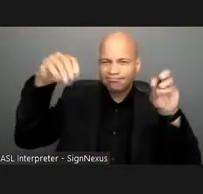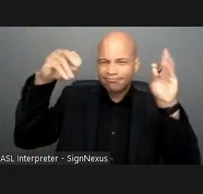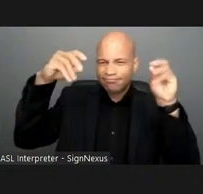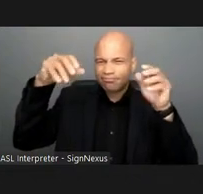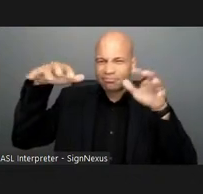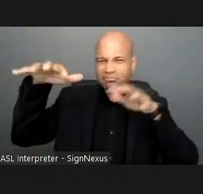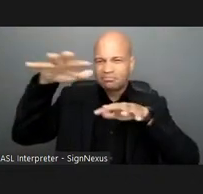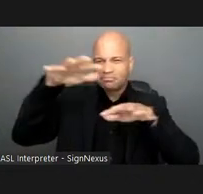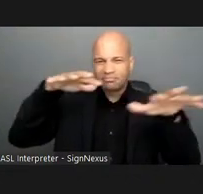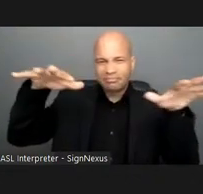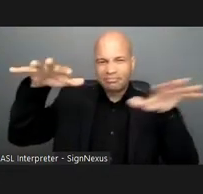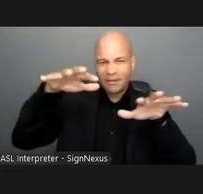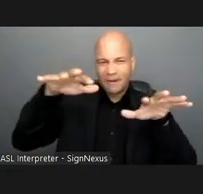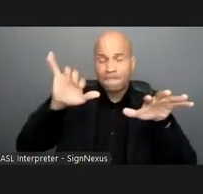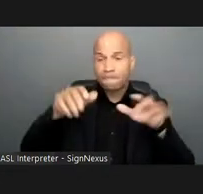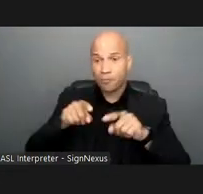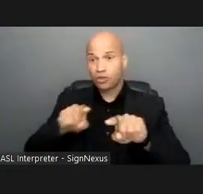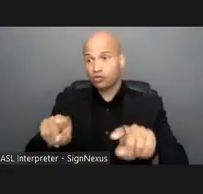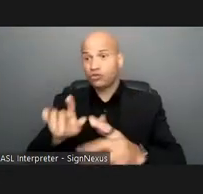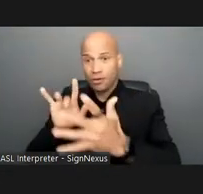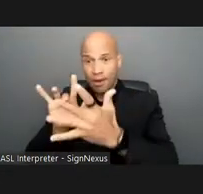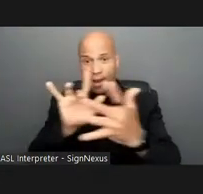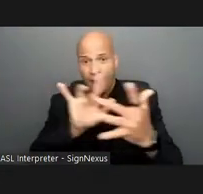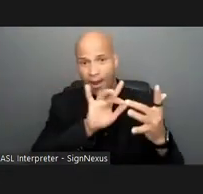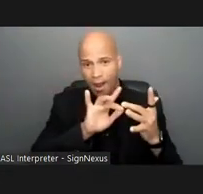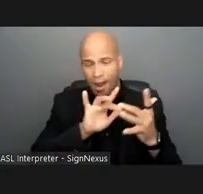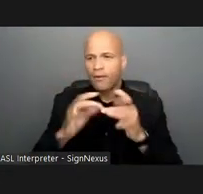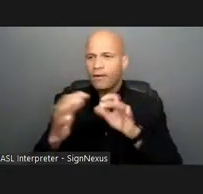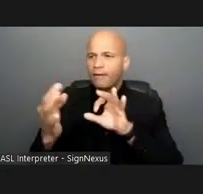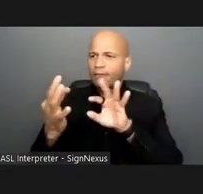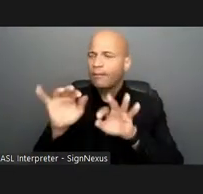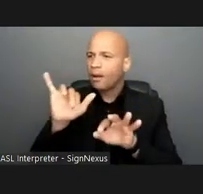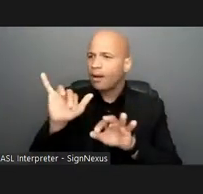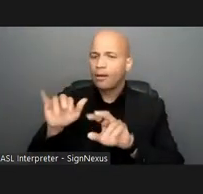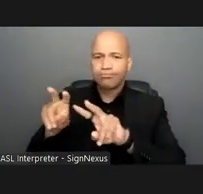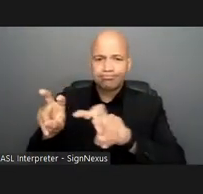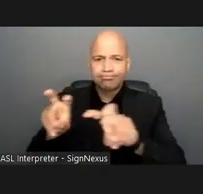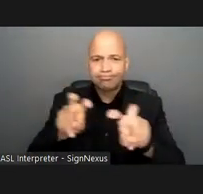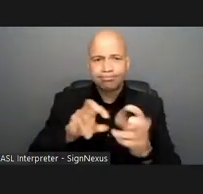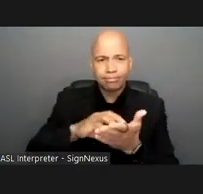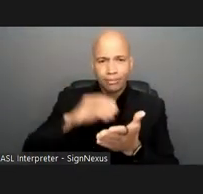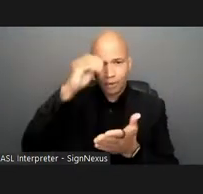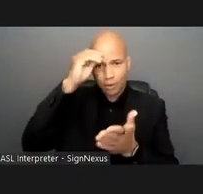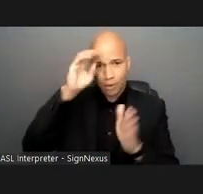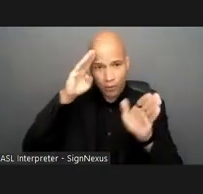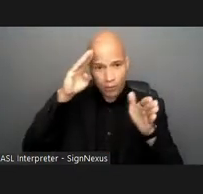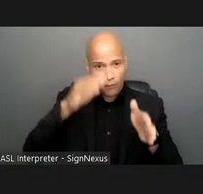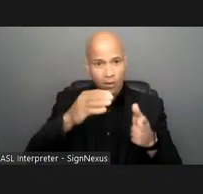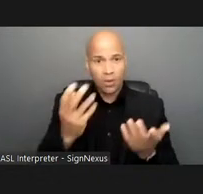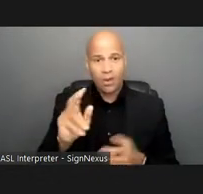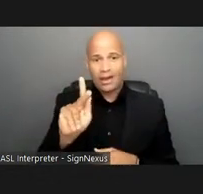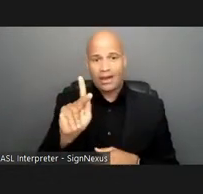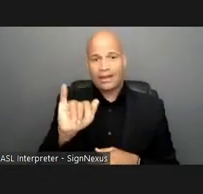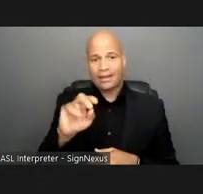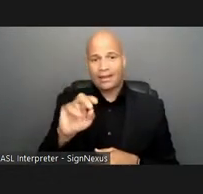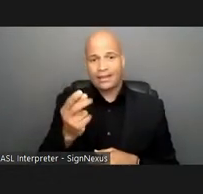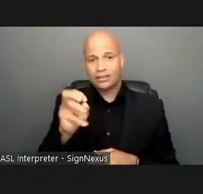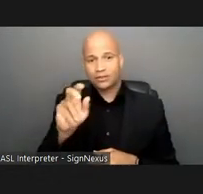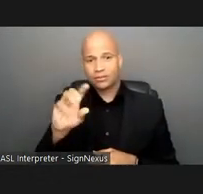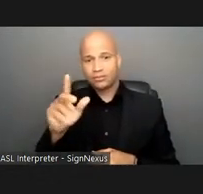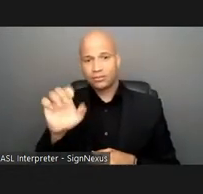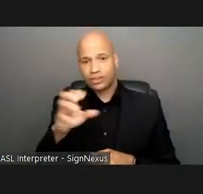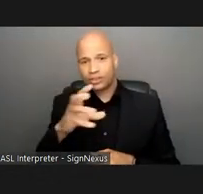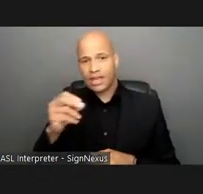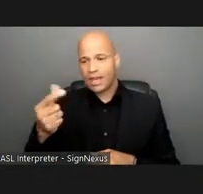based on feedback during Outreach for the project MTA will prioritize Kingsbridge and Gun Hill bus Depots both located